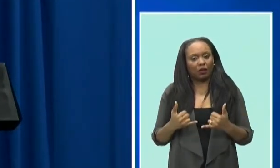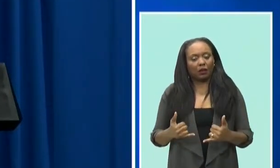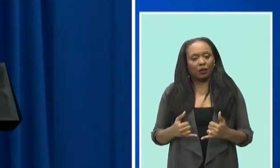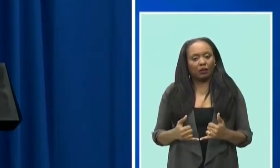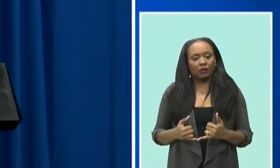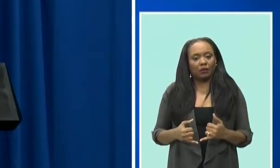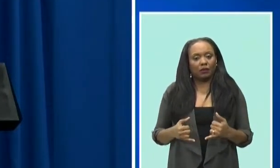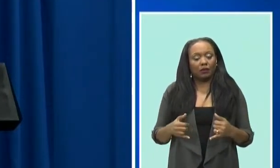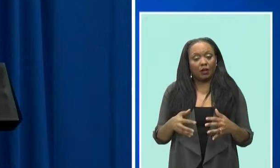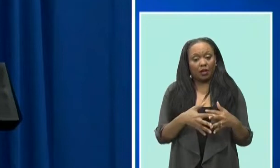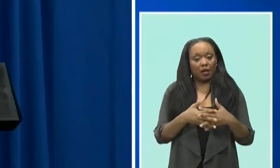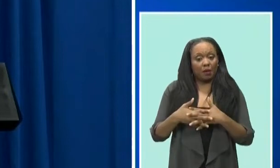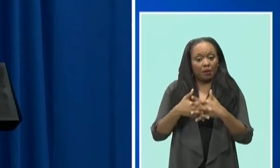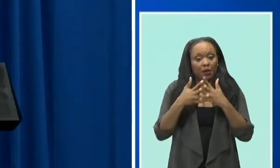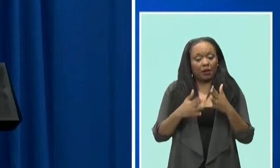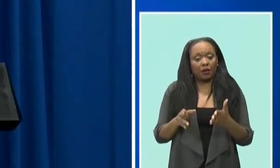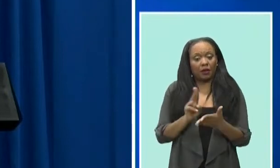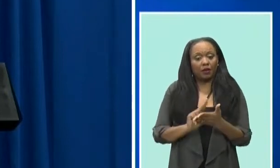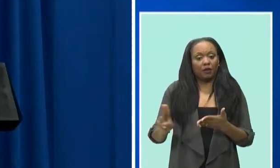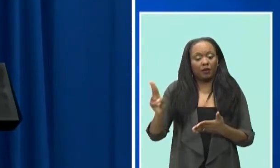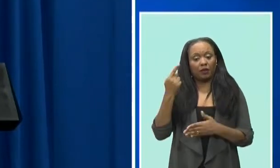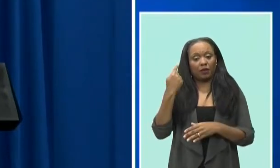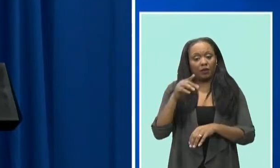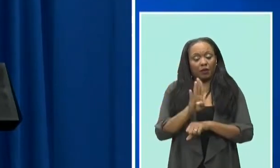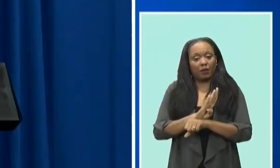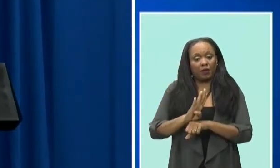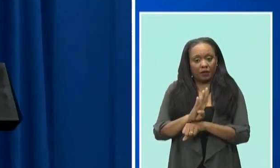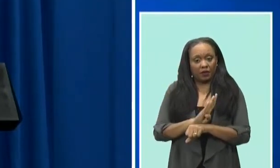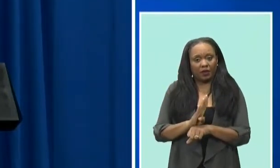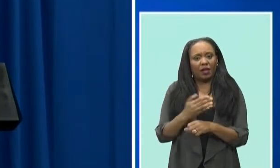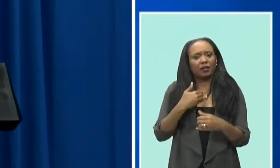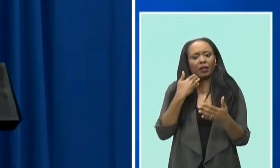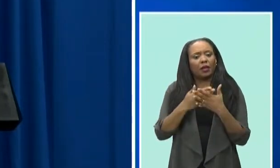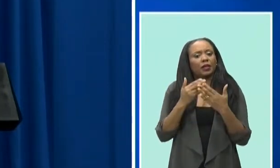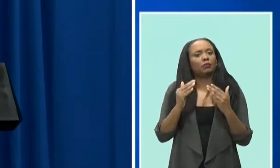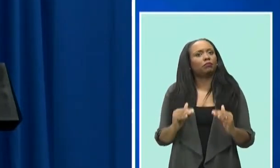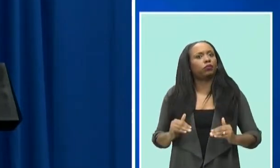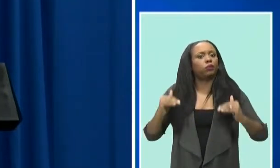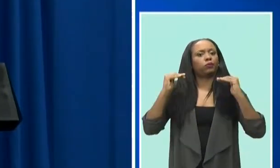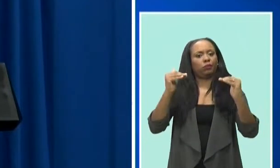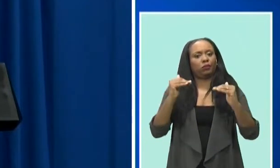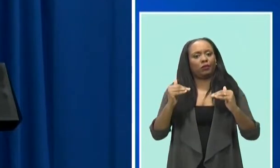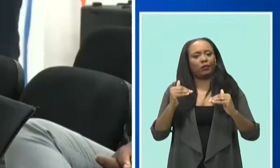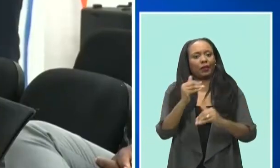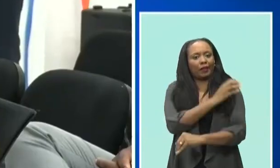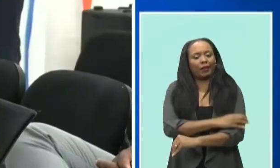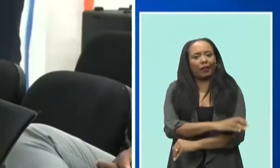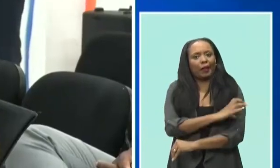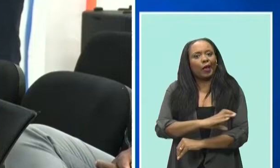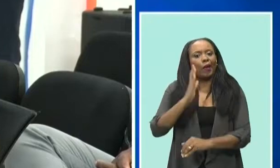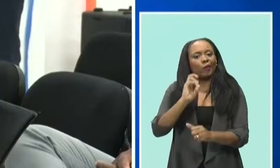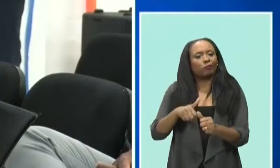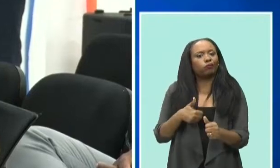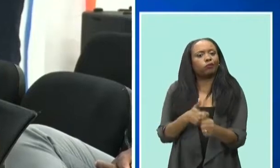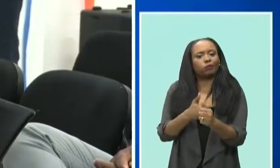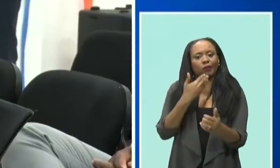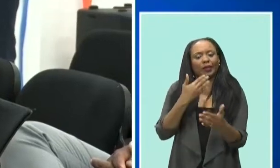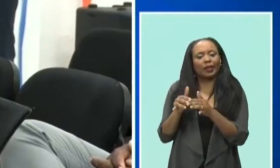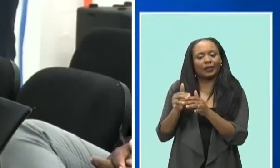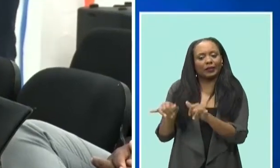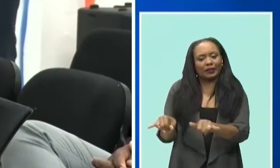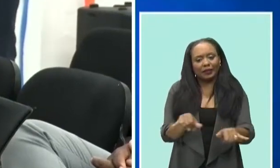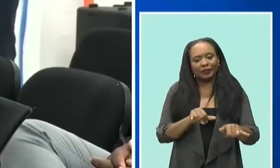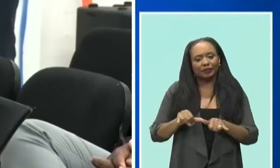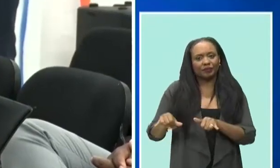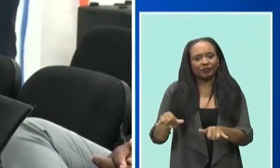AUB's continuous high standard, that this clinic will be one such. Campus Dean Dr. Syed